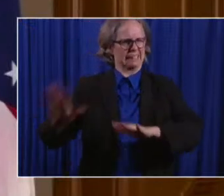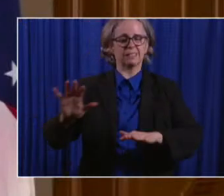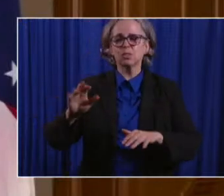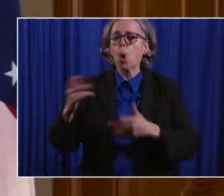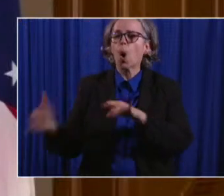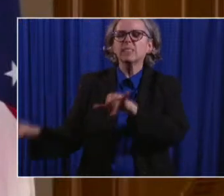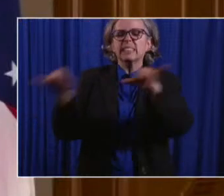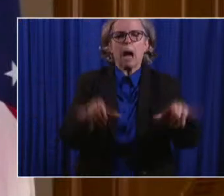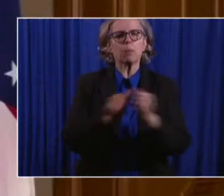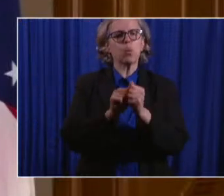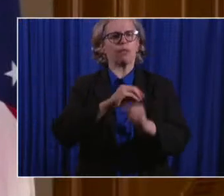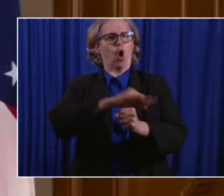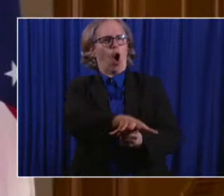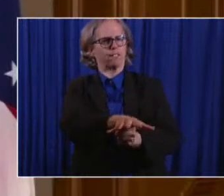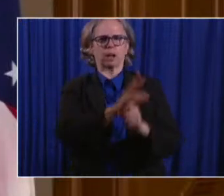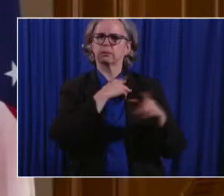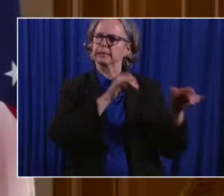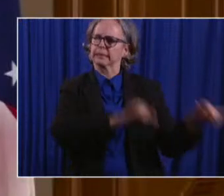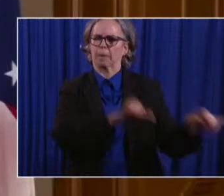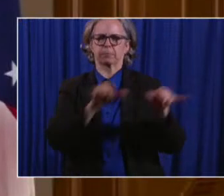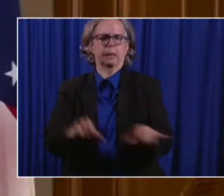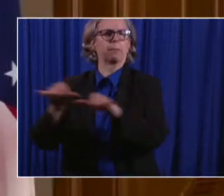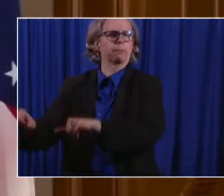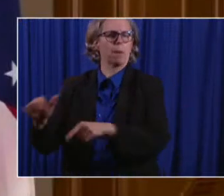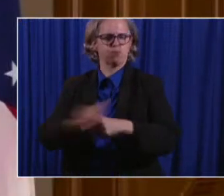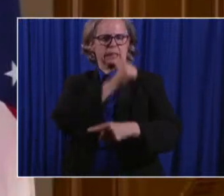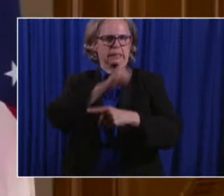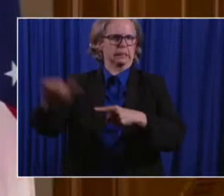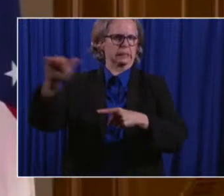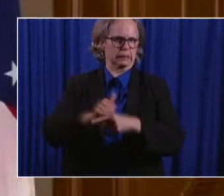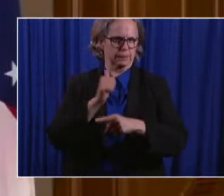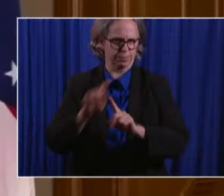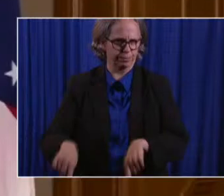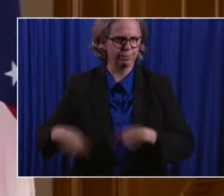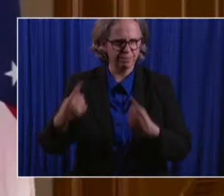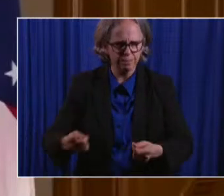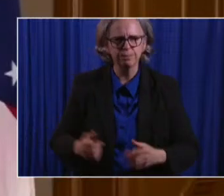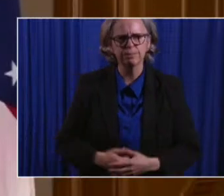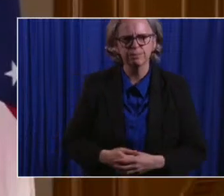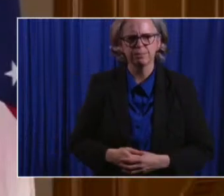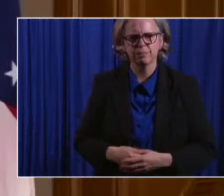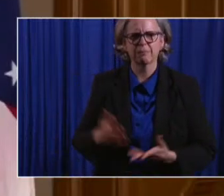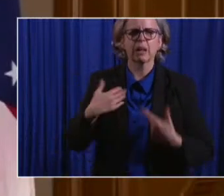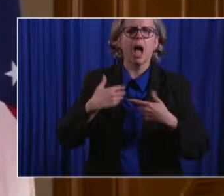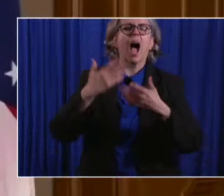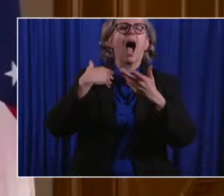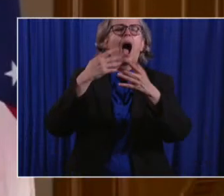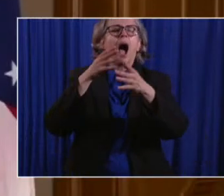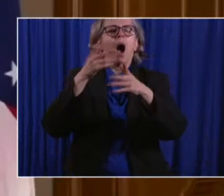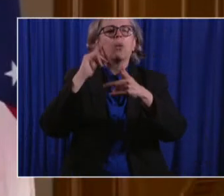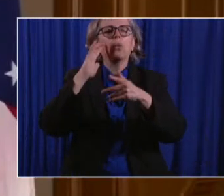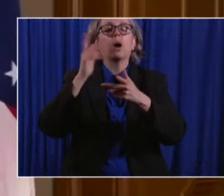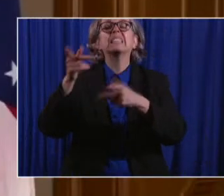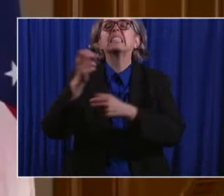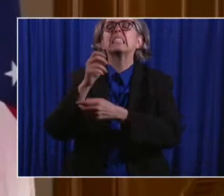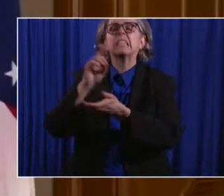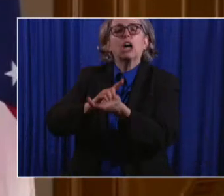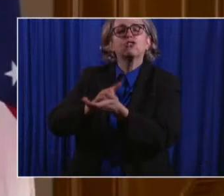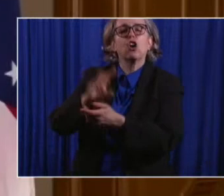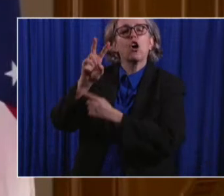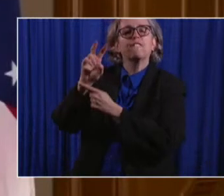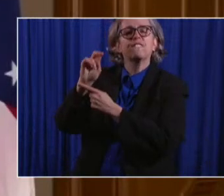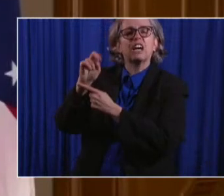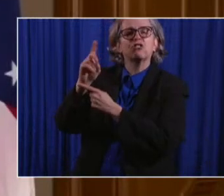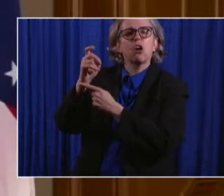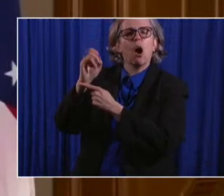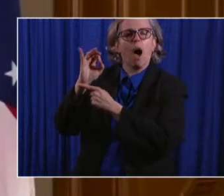send it over to Dr. Vanderhoff to talk a little bit more in detail about this. On June 2nd, however, it will